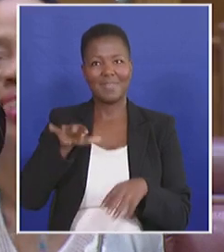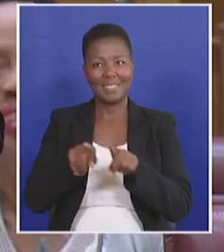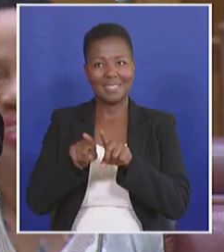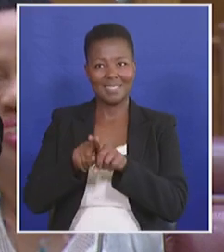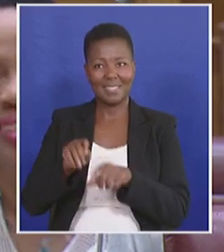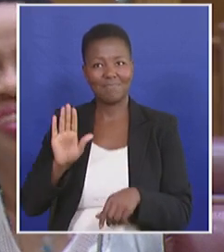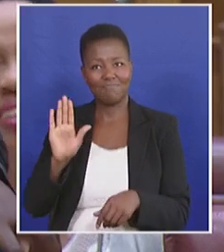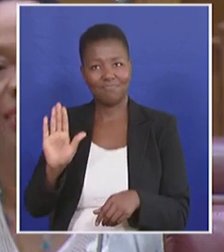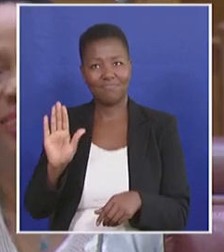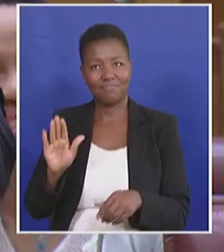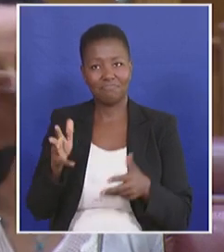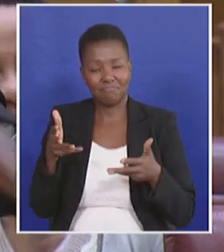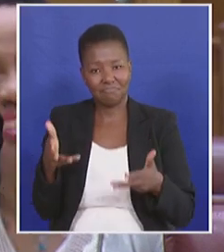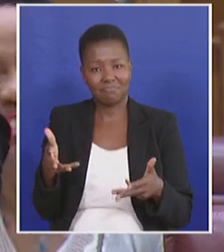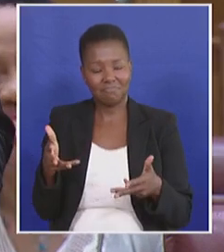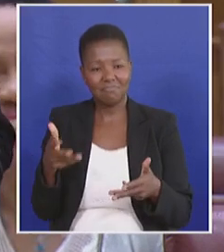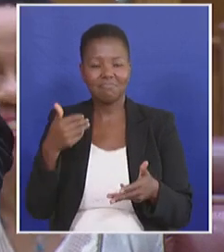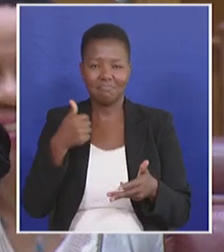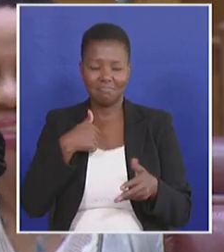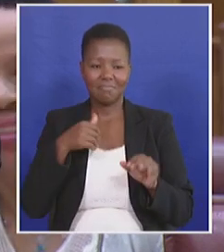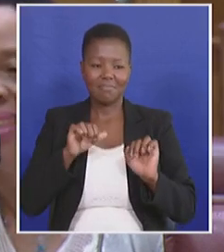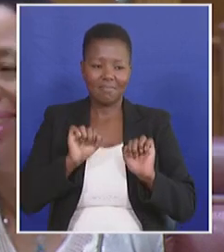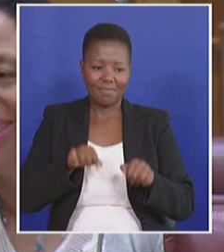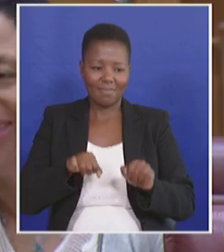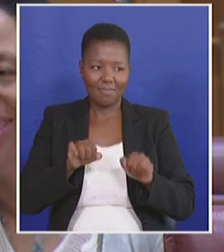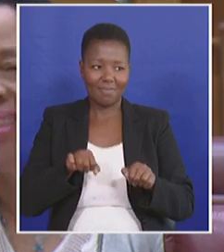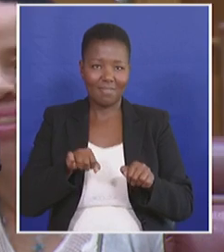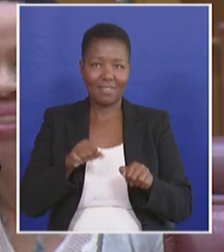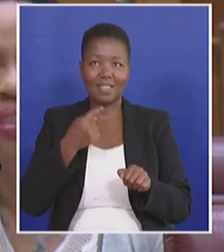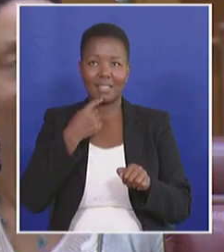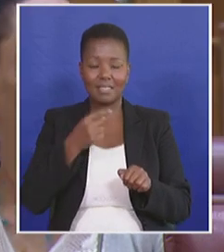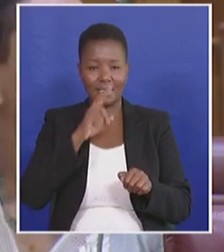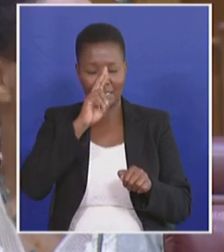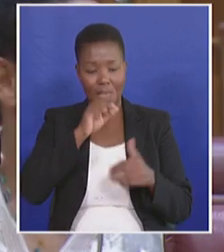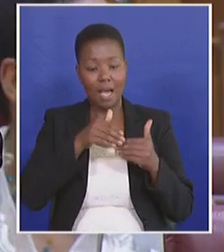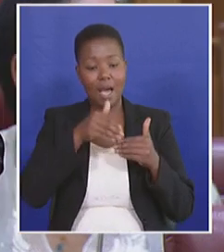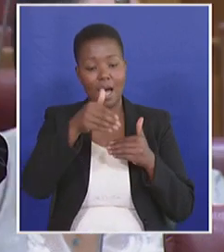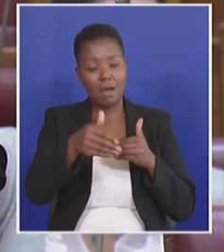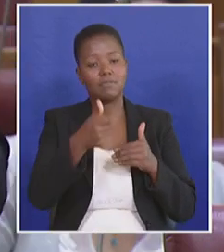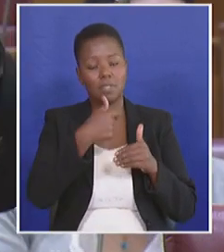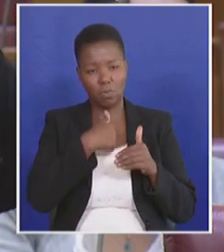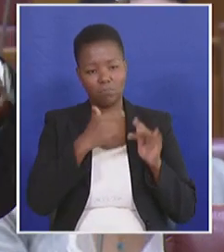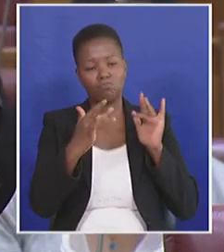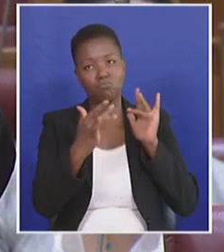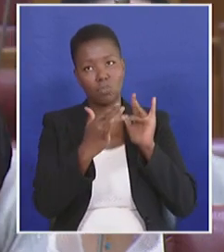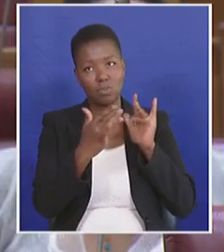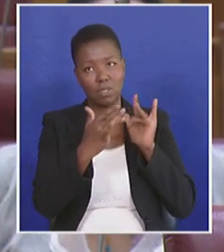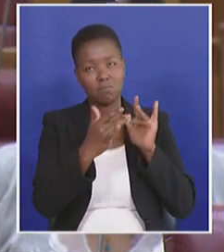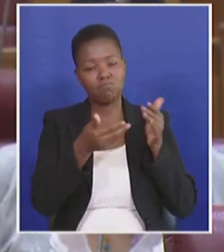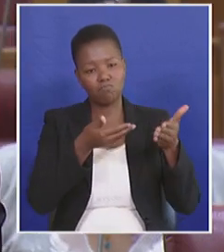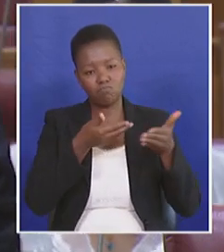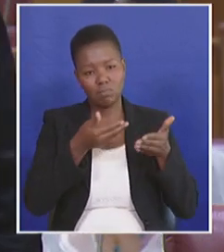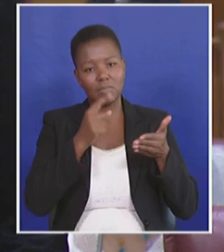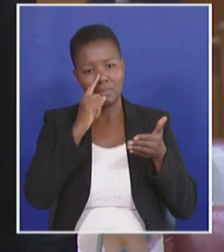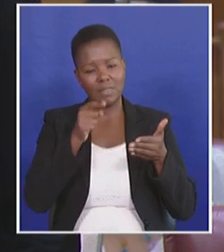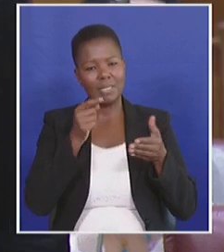I think I can do consultations after this session to just follow up on the specific